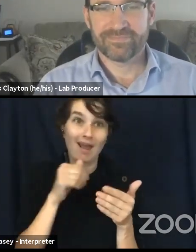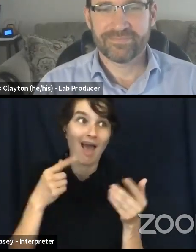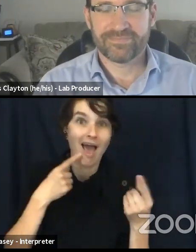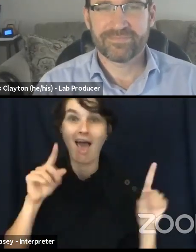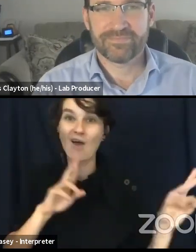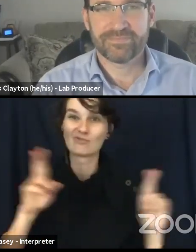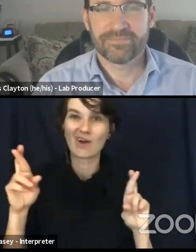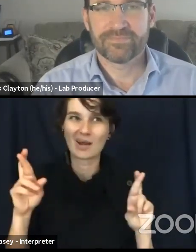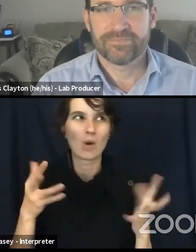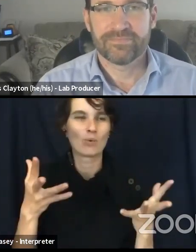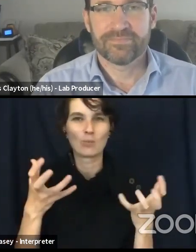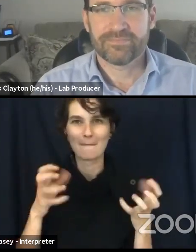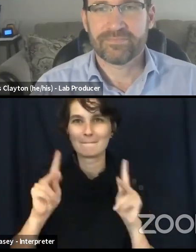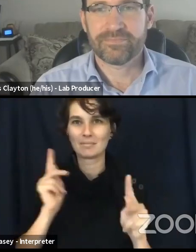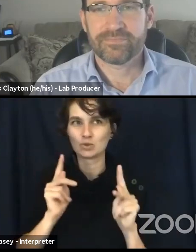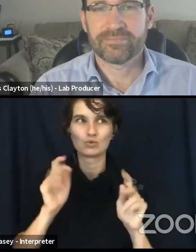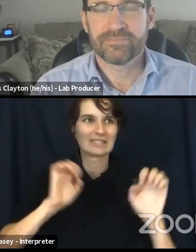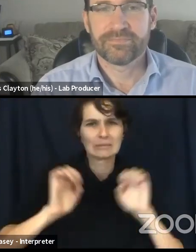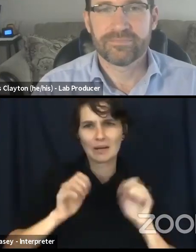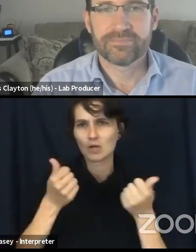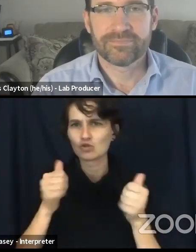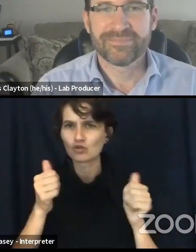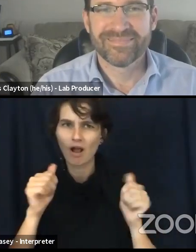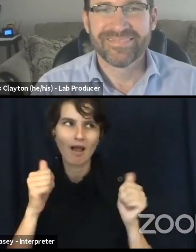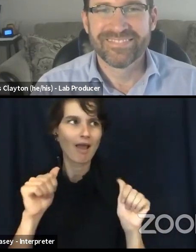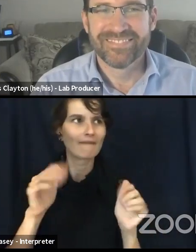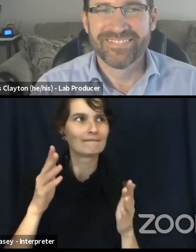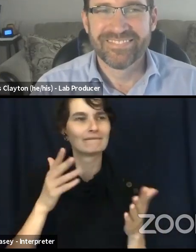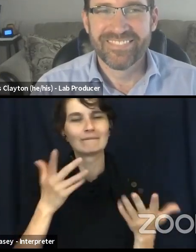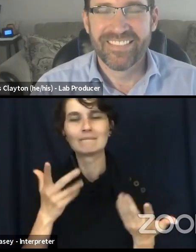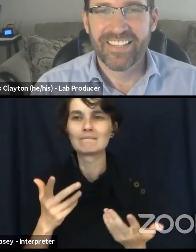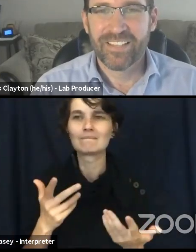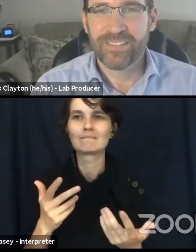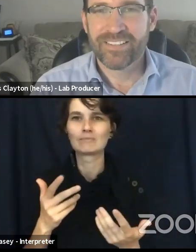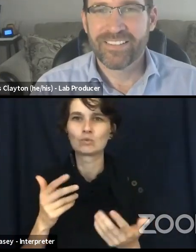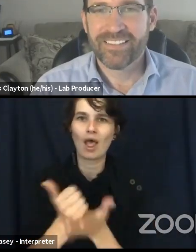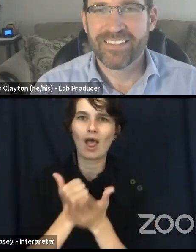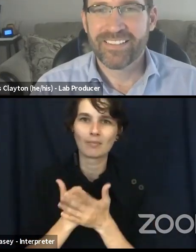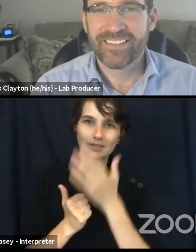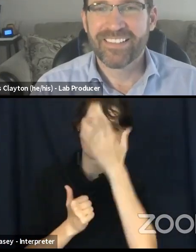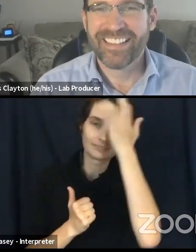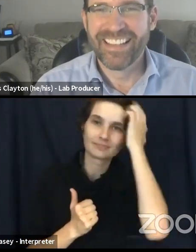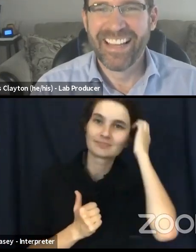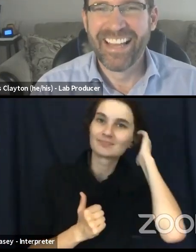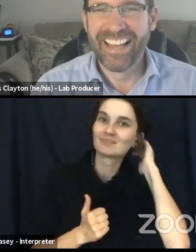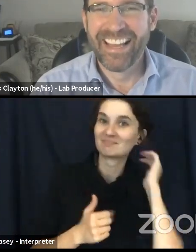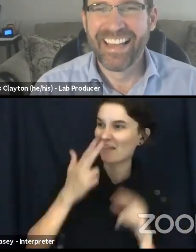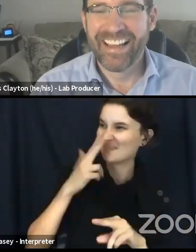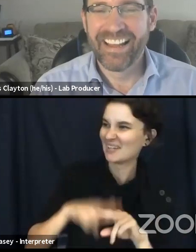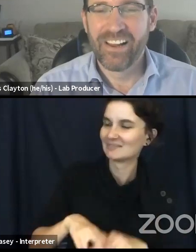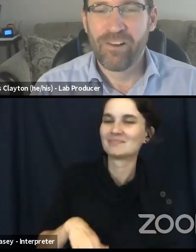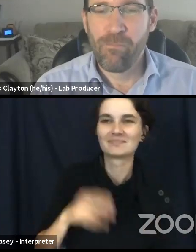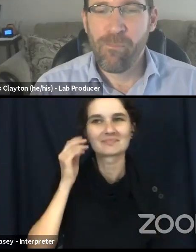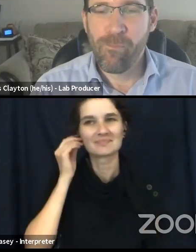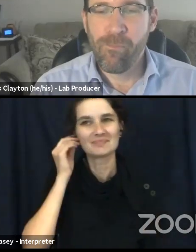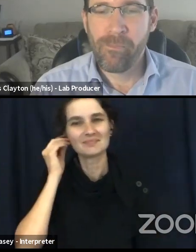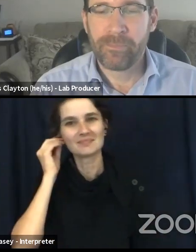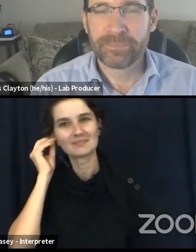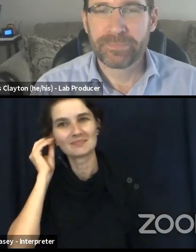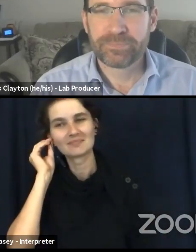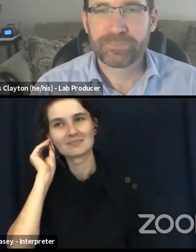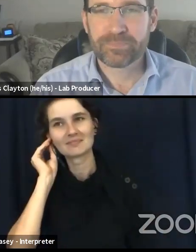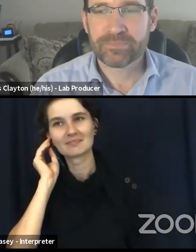and come work with us to get us there. And hackathon, collective hackathon. Yeah. And